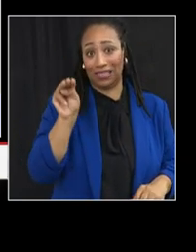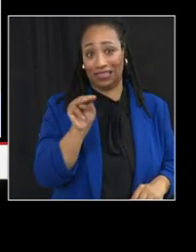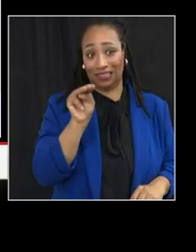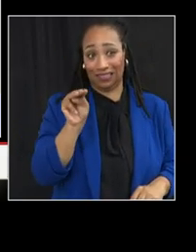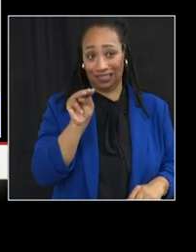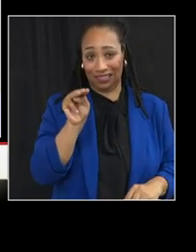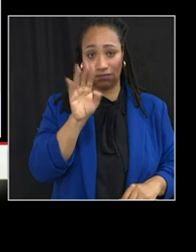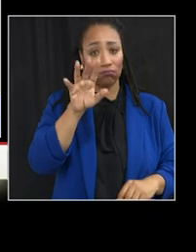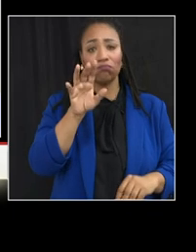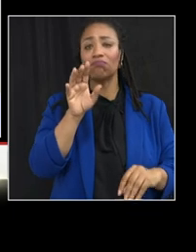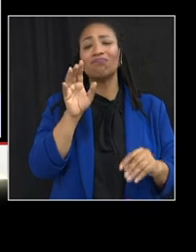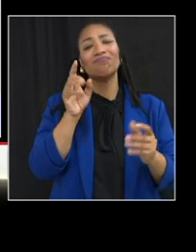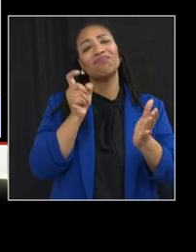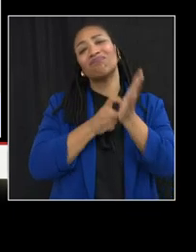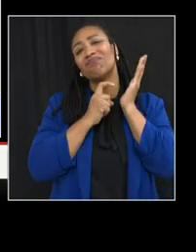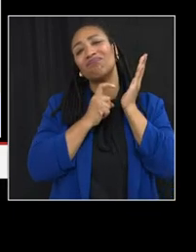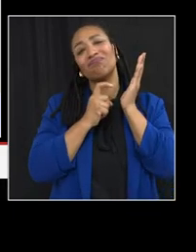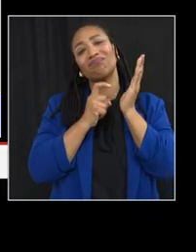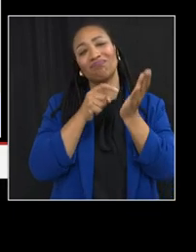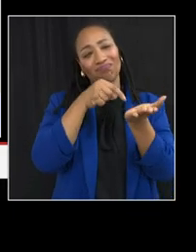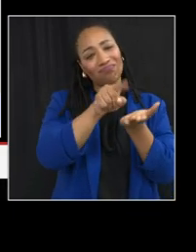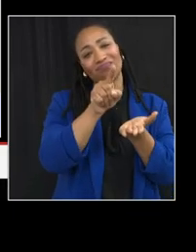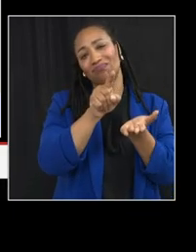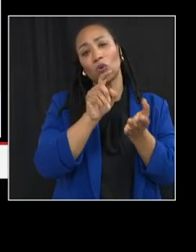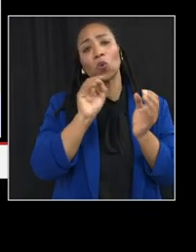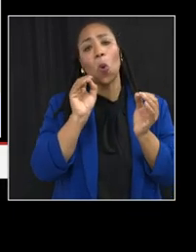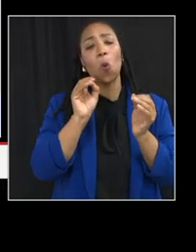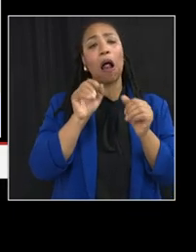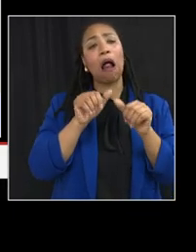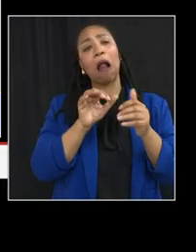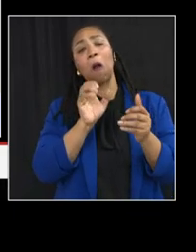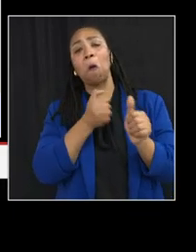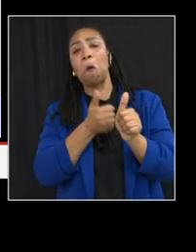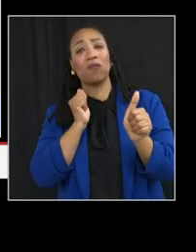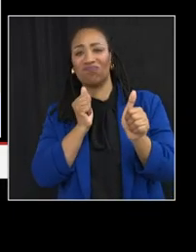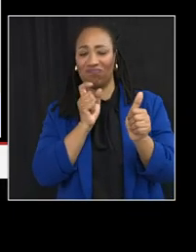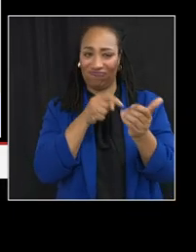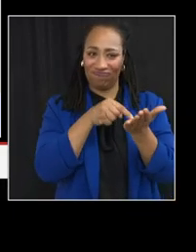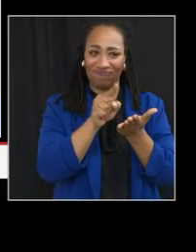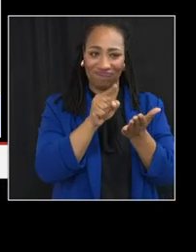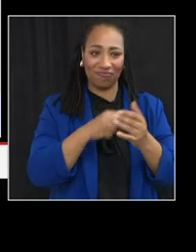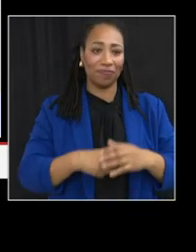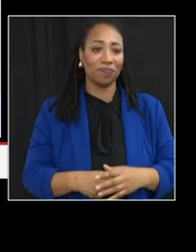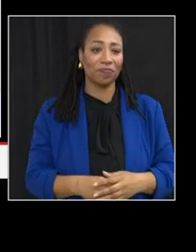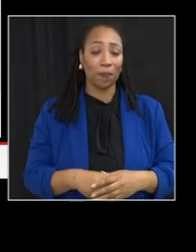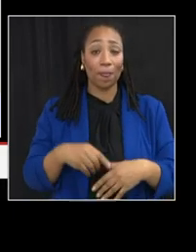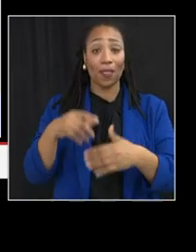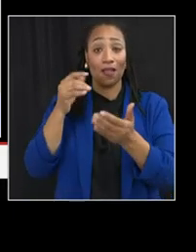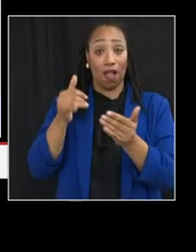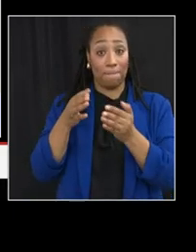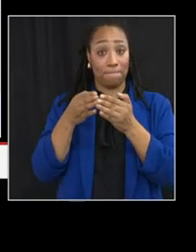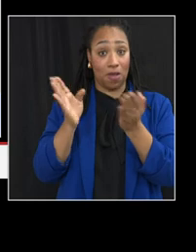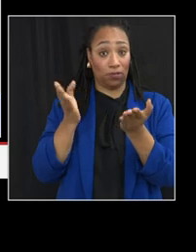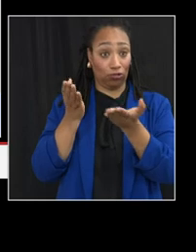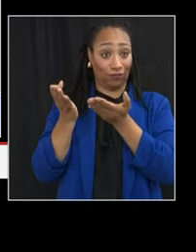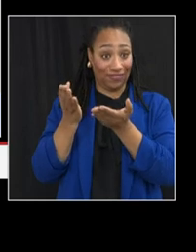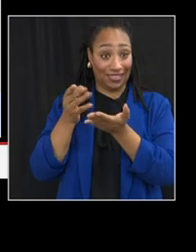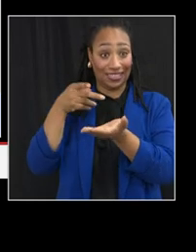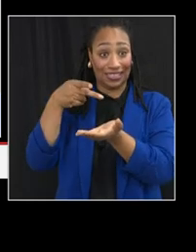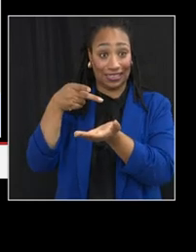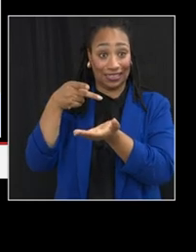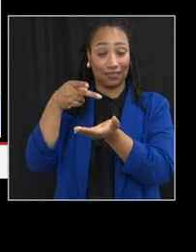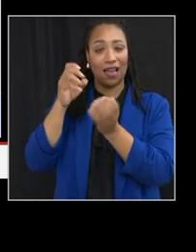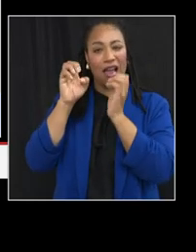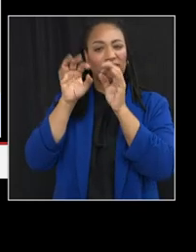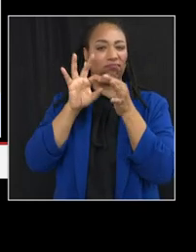includes both DCPS and our charter schools, total about 20% of our budget. So if you think of those three buckets